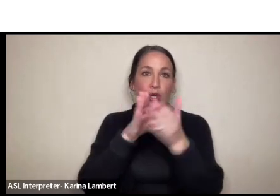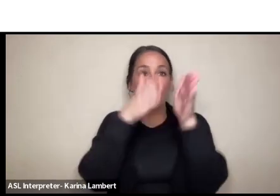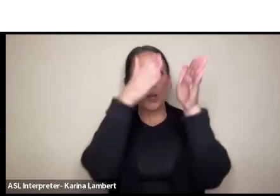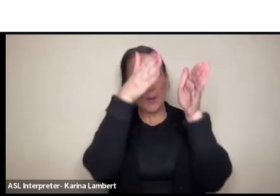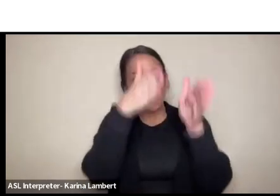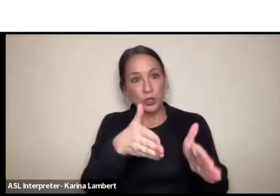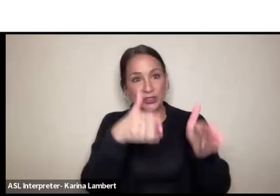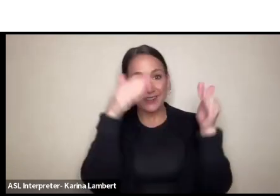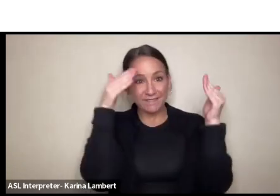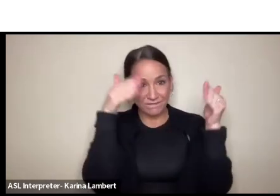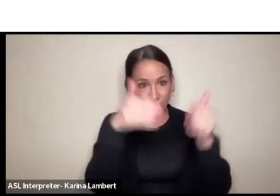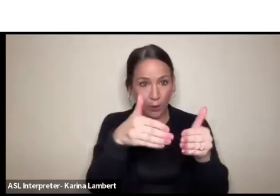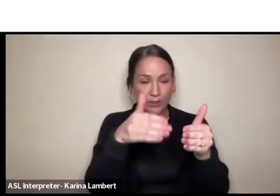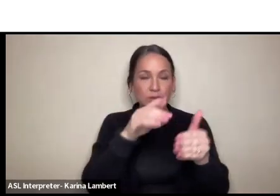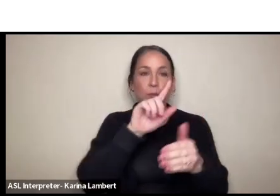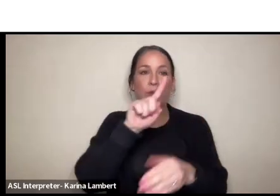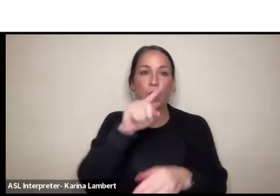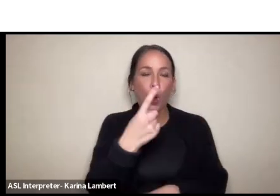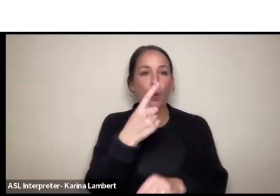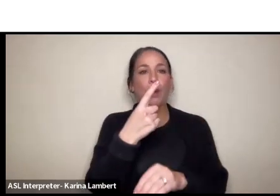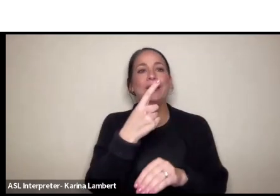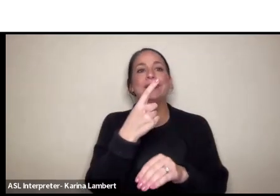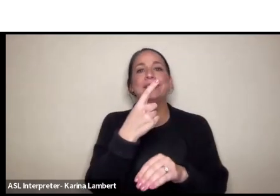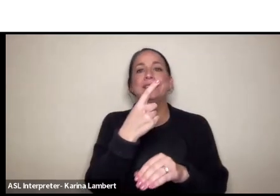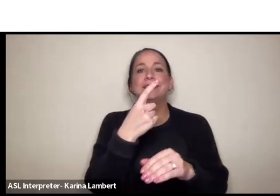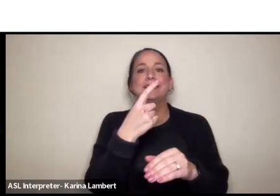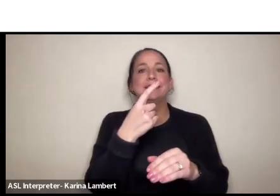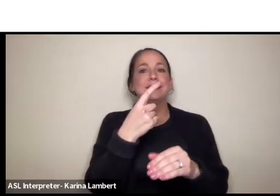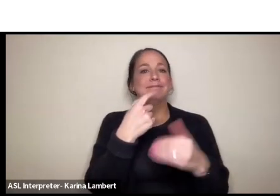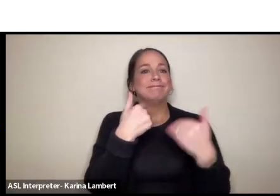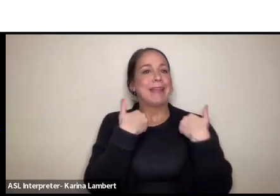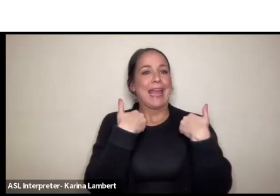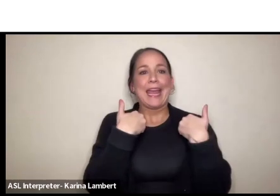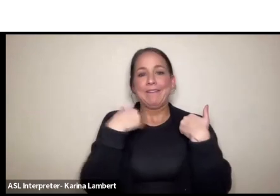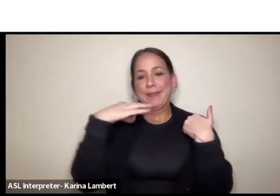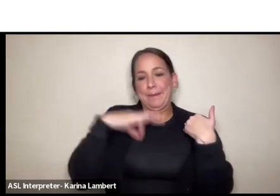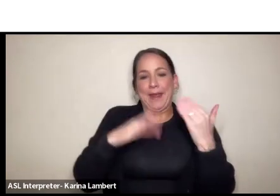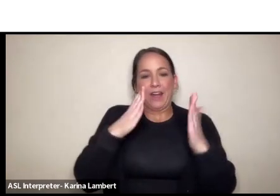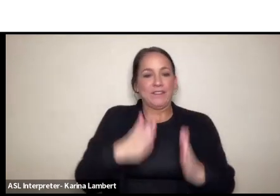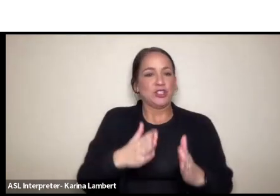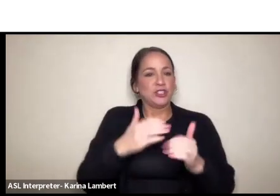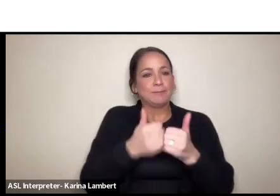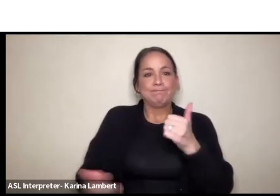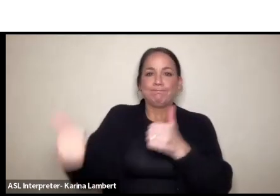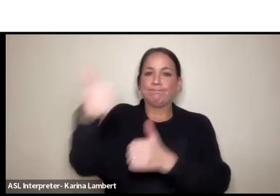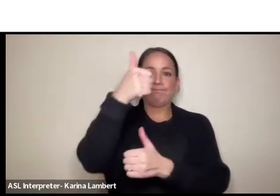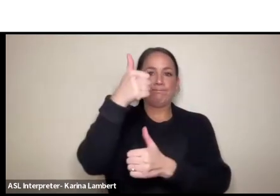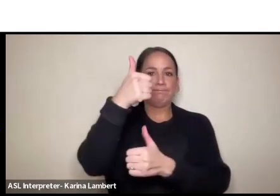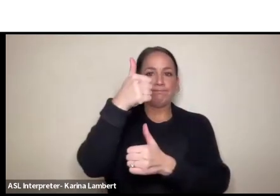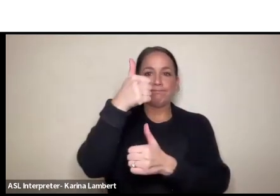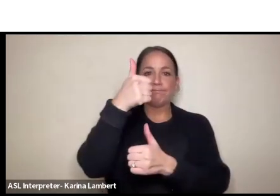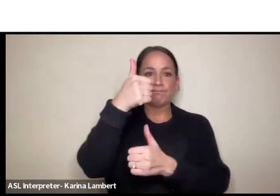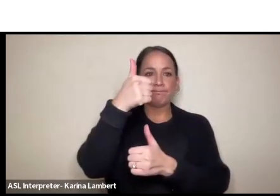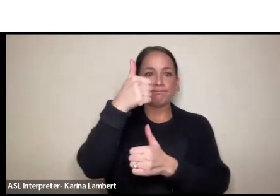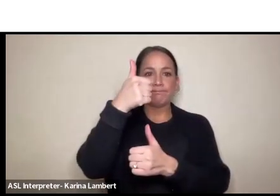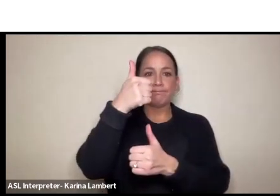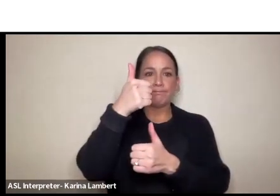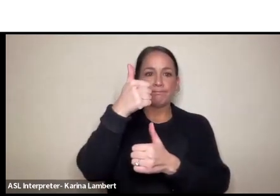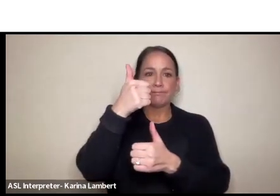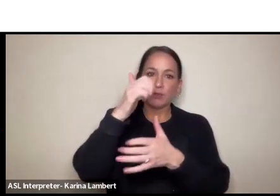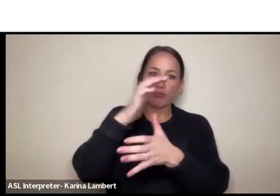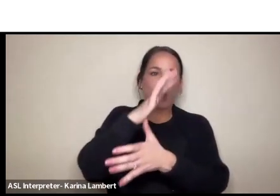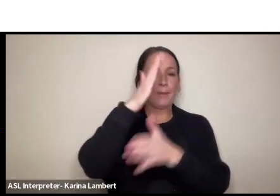that always puts the beneficiary front and center when making disbursements,